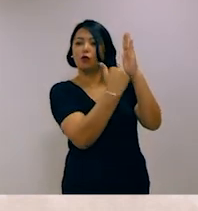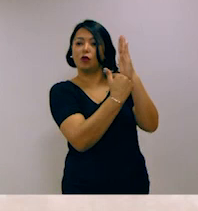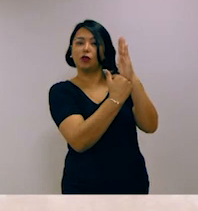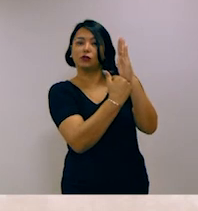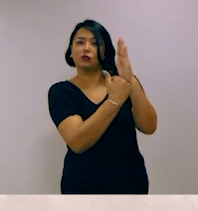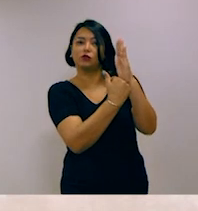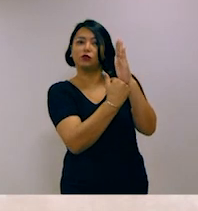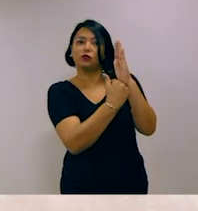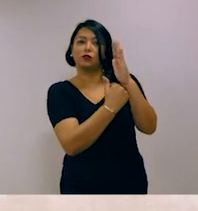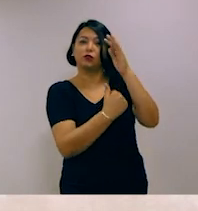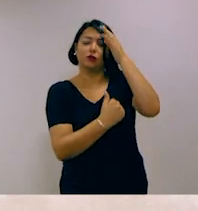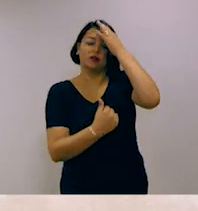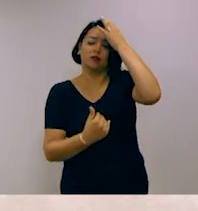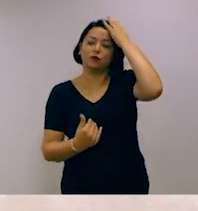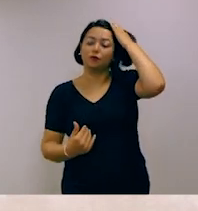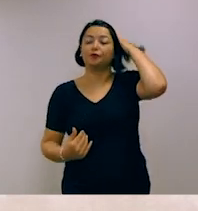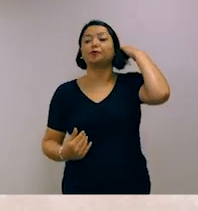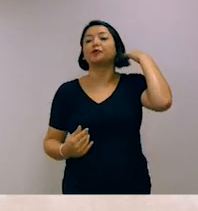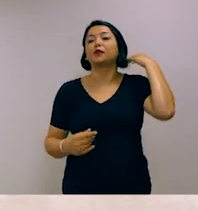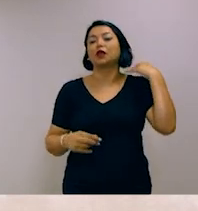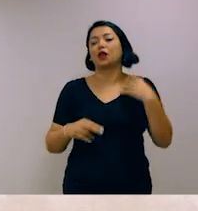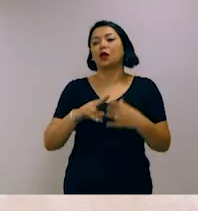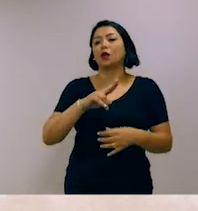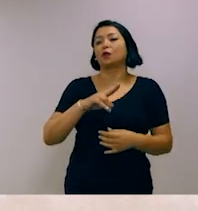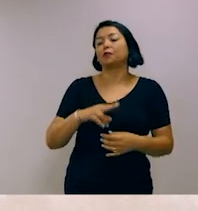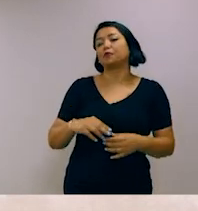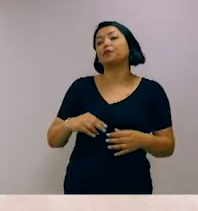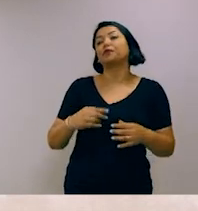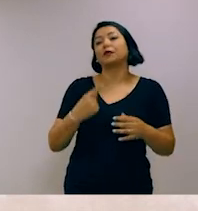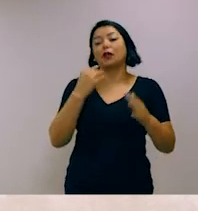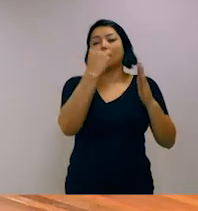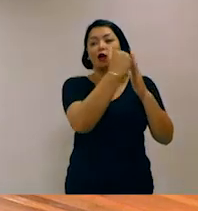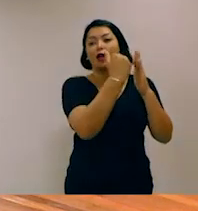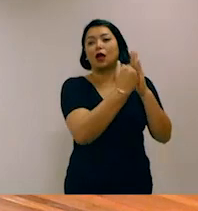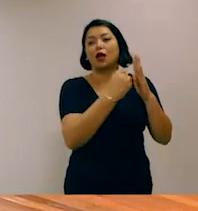this damaged the learning model a little bit.